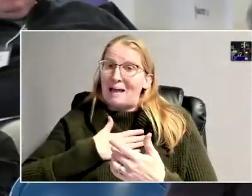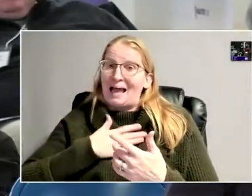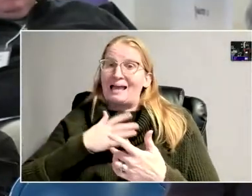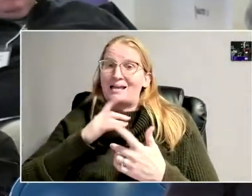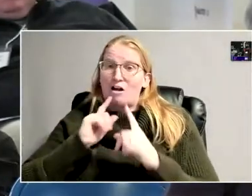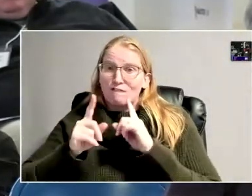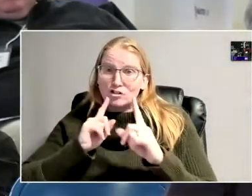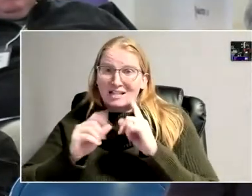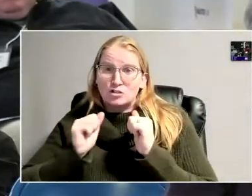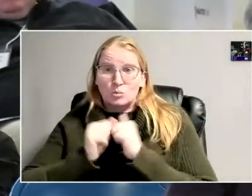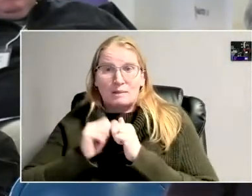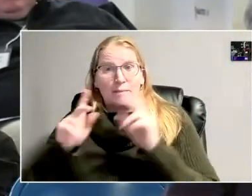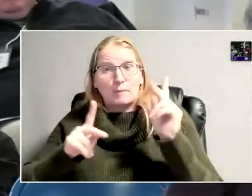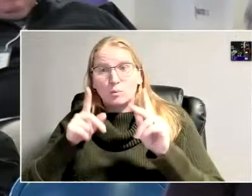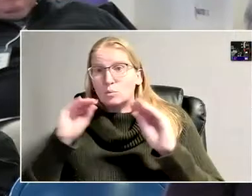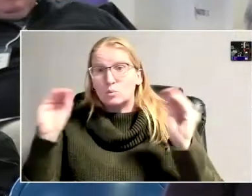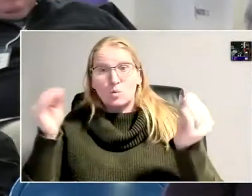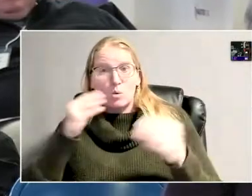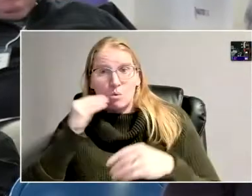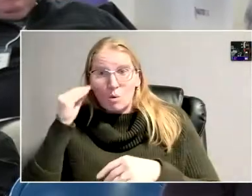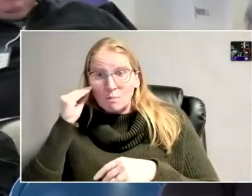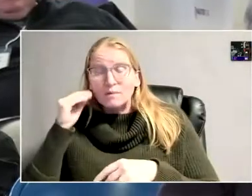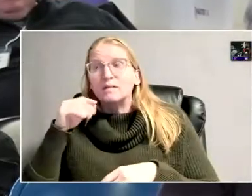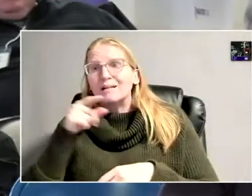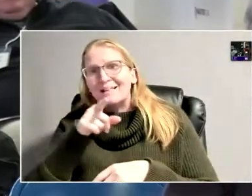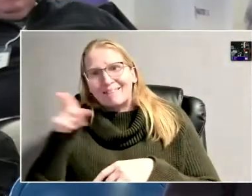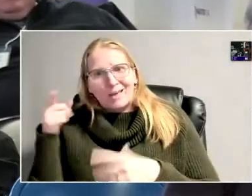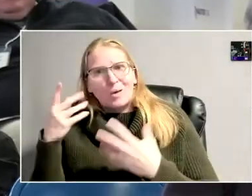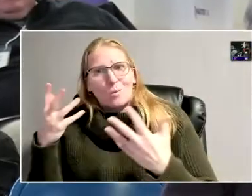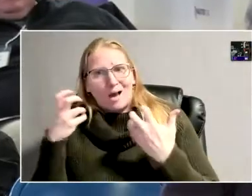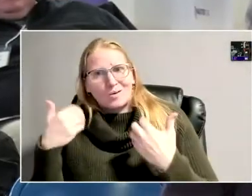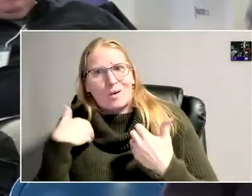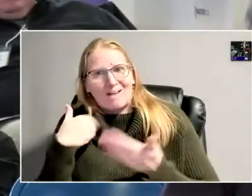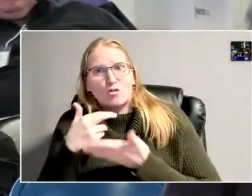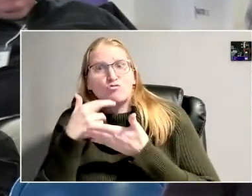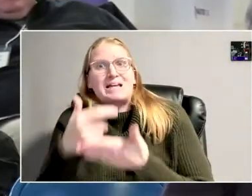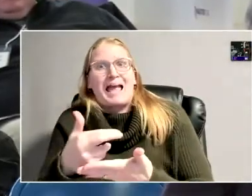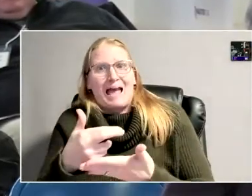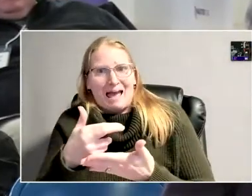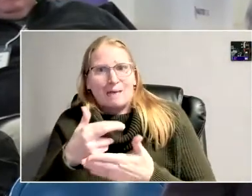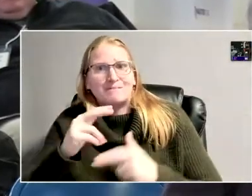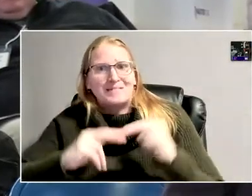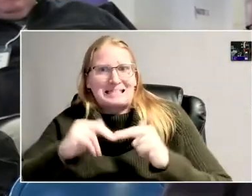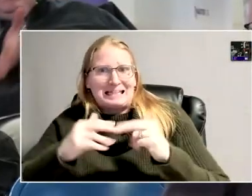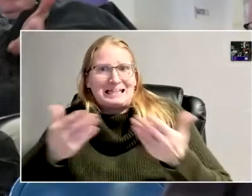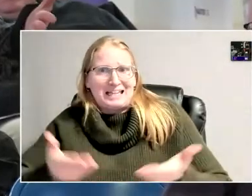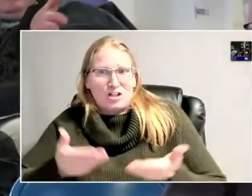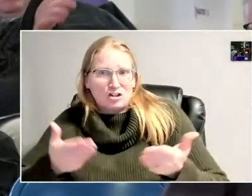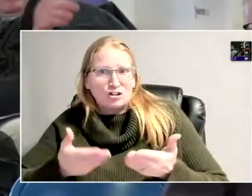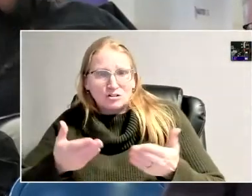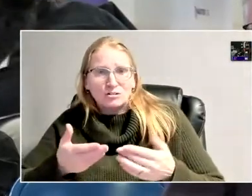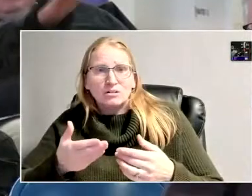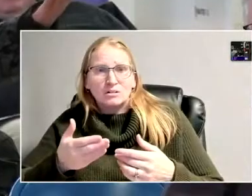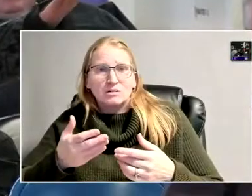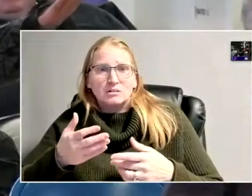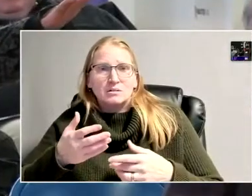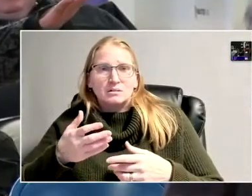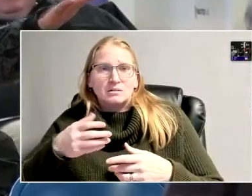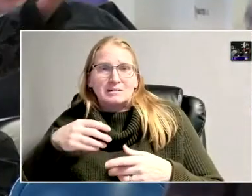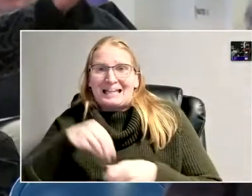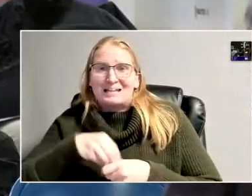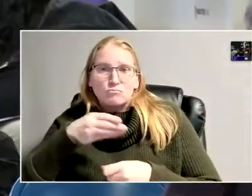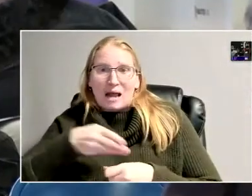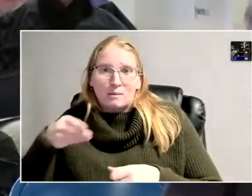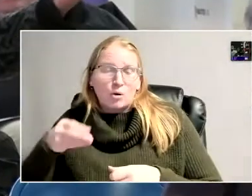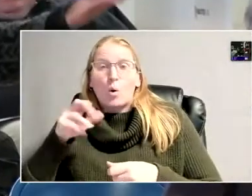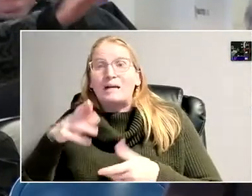their priority would be to have a rehab facility in Brattleboro that they don't or in at least that they don't have